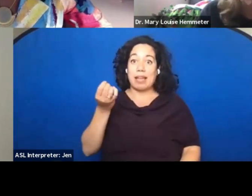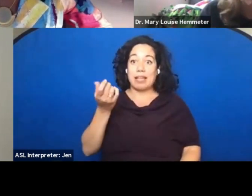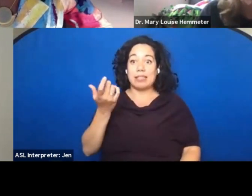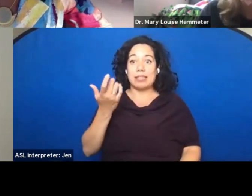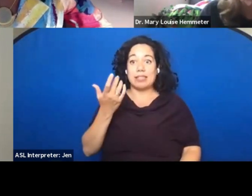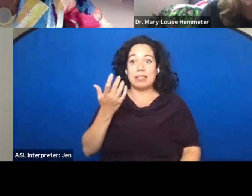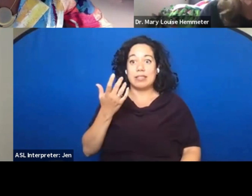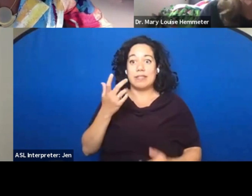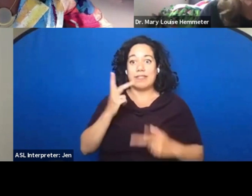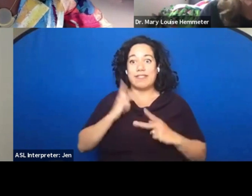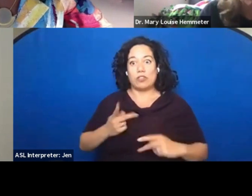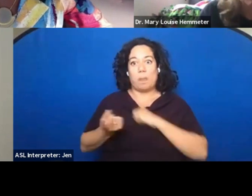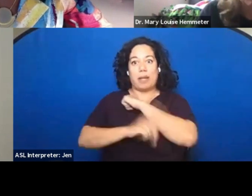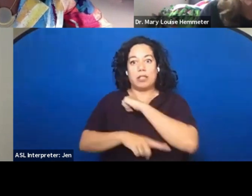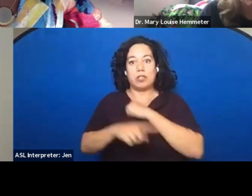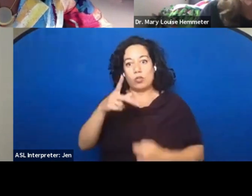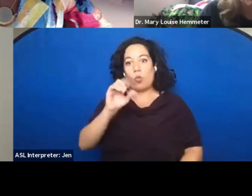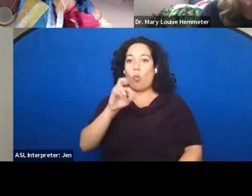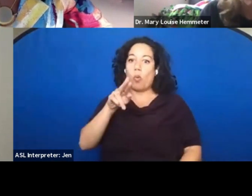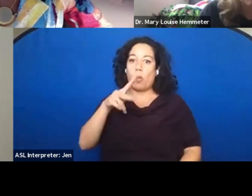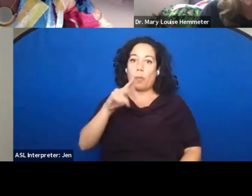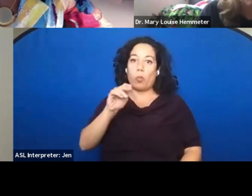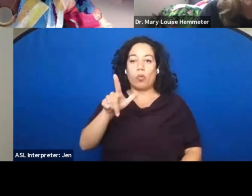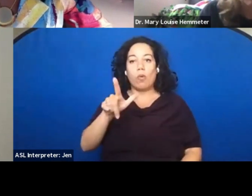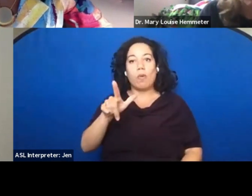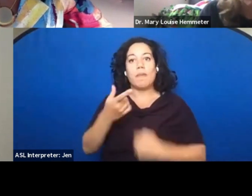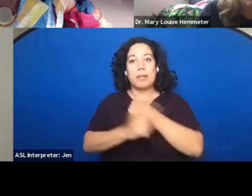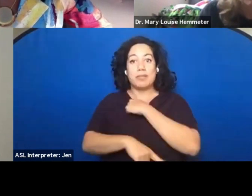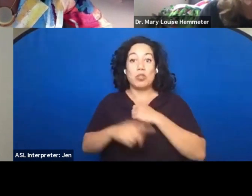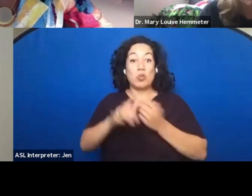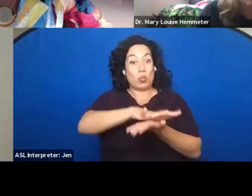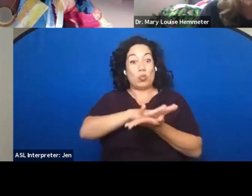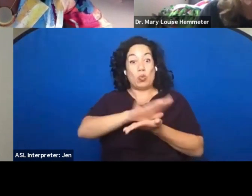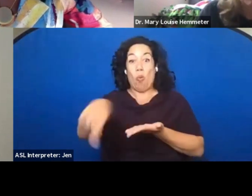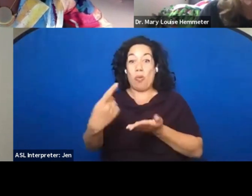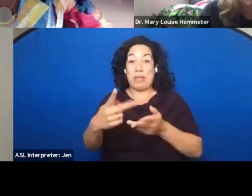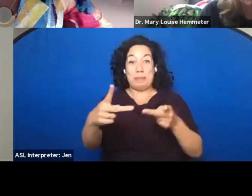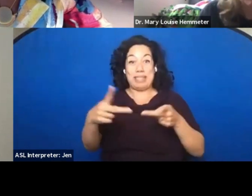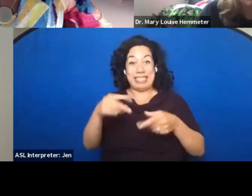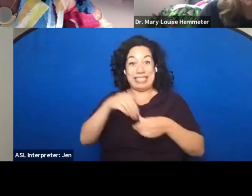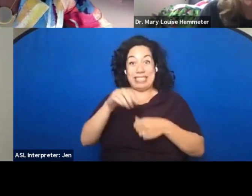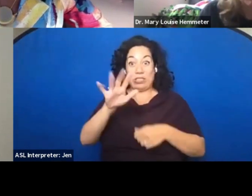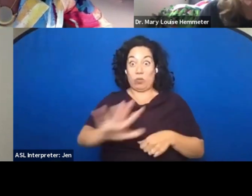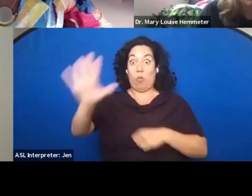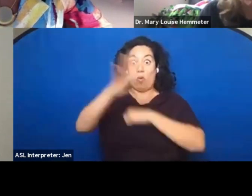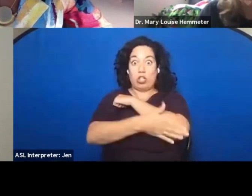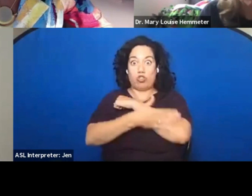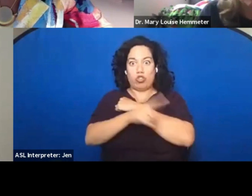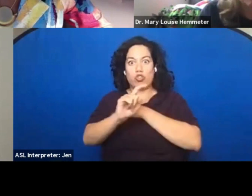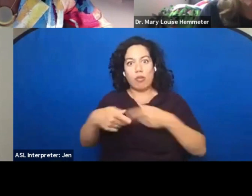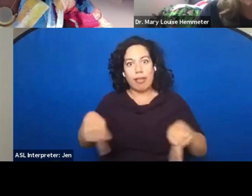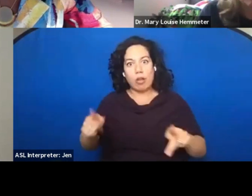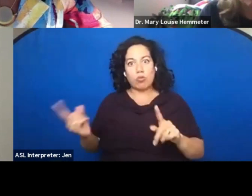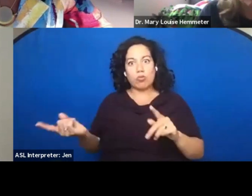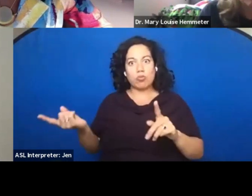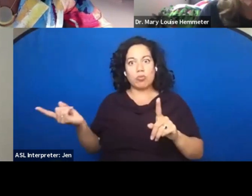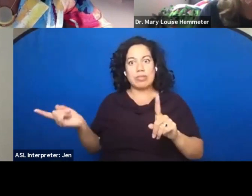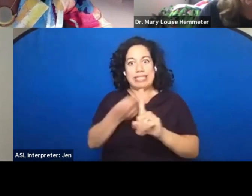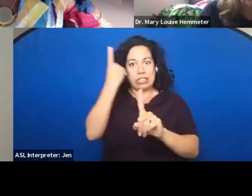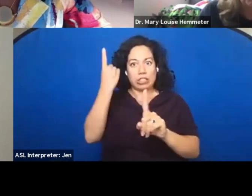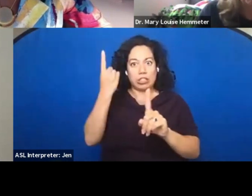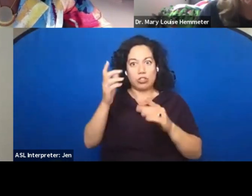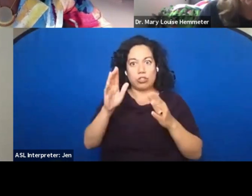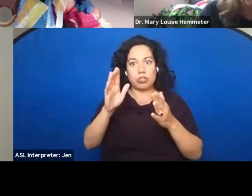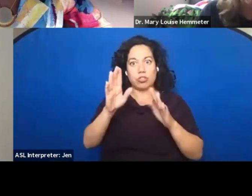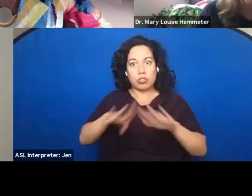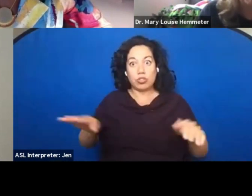The schools are the only institution in our country where you can hit children with weapons